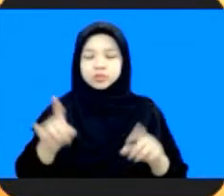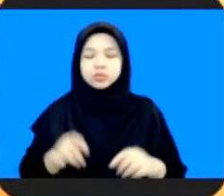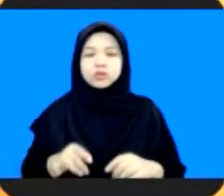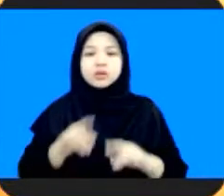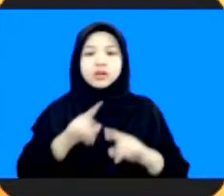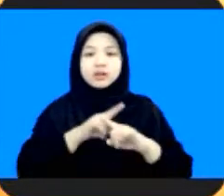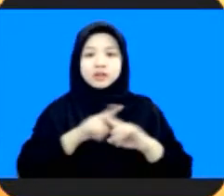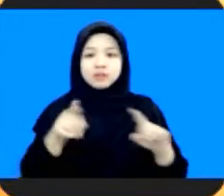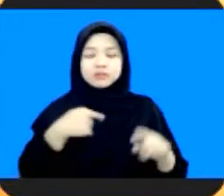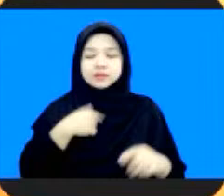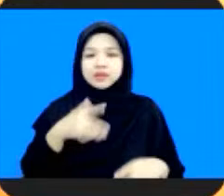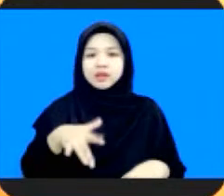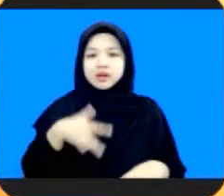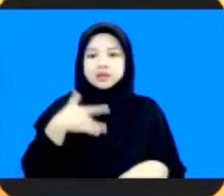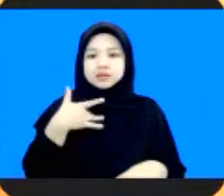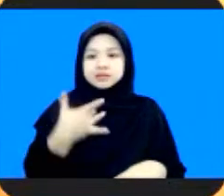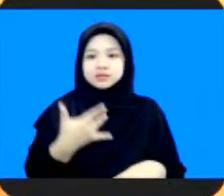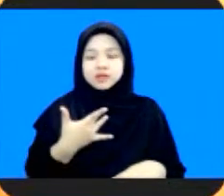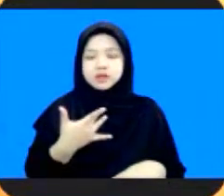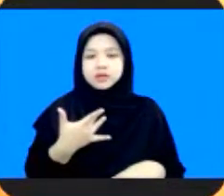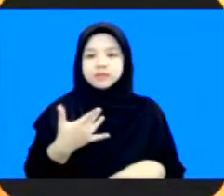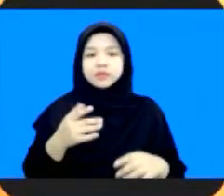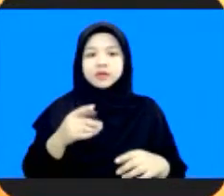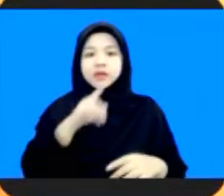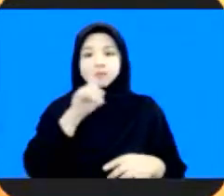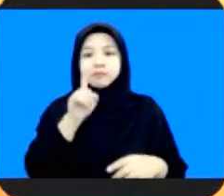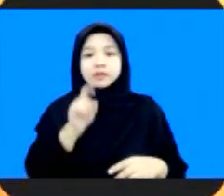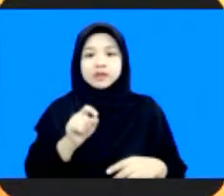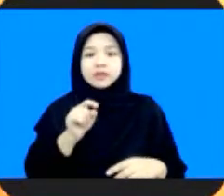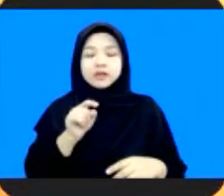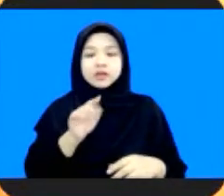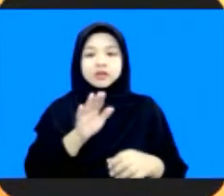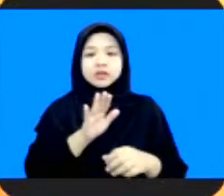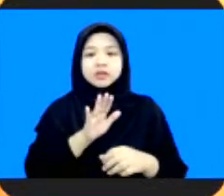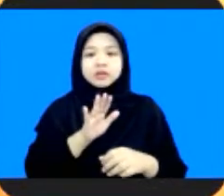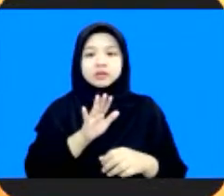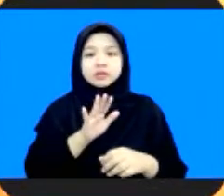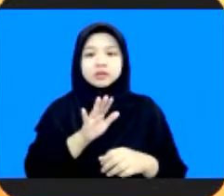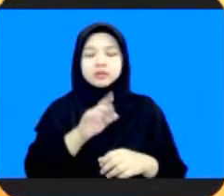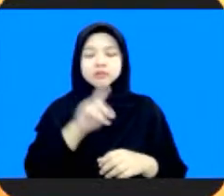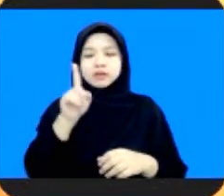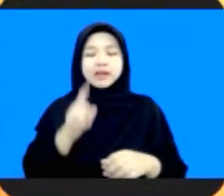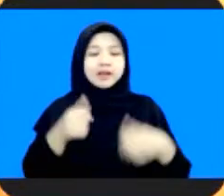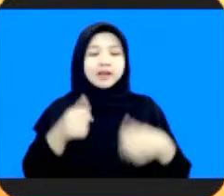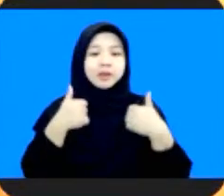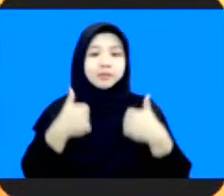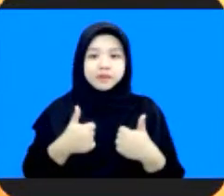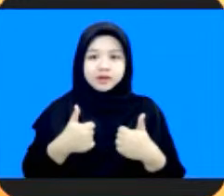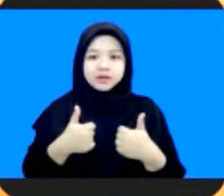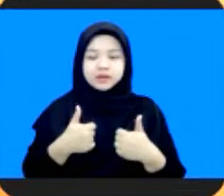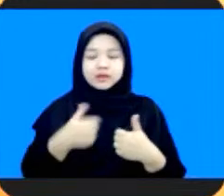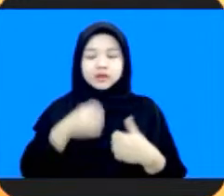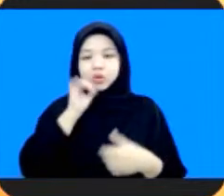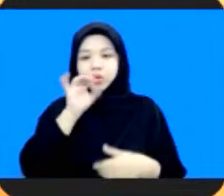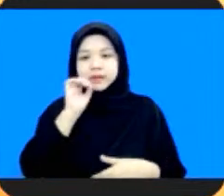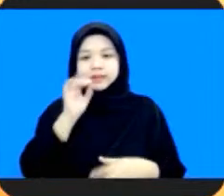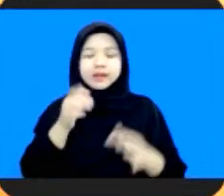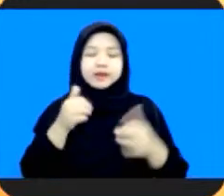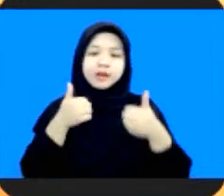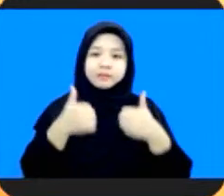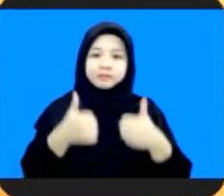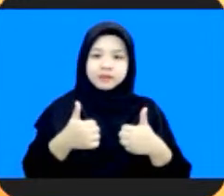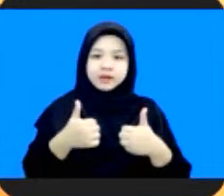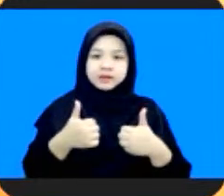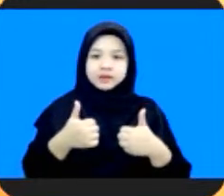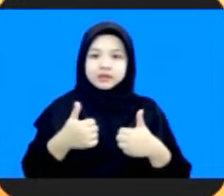them are very good, and maybe we should afterwards go back to some of these comments and maybe collect some of